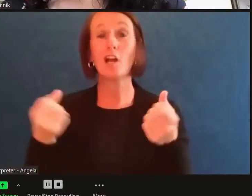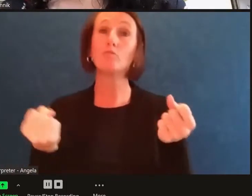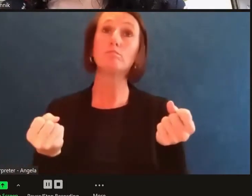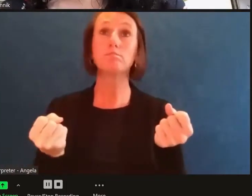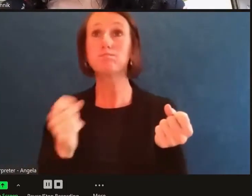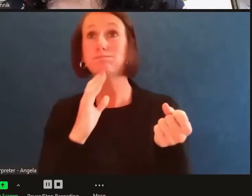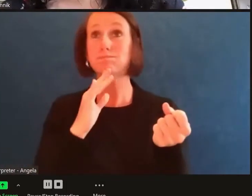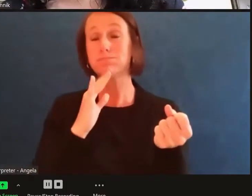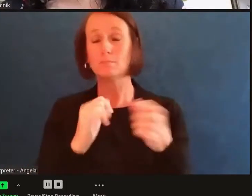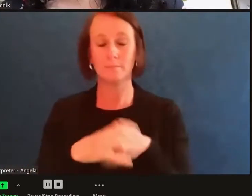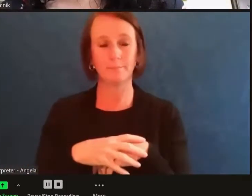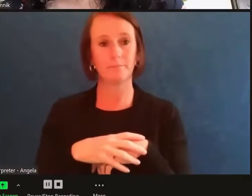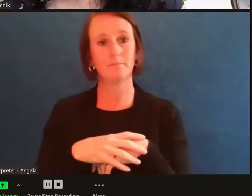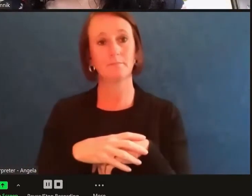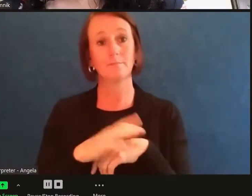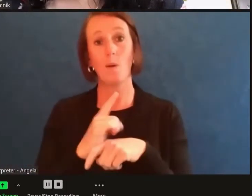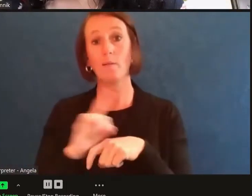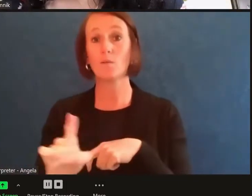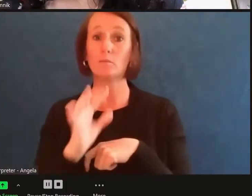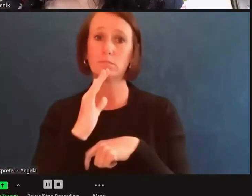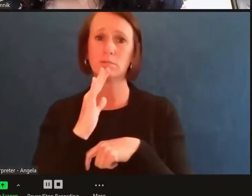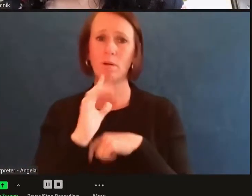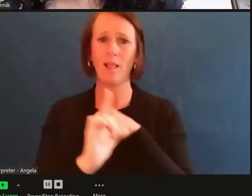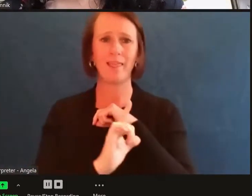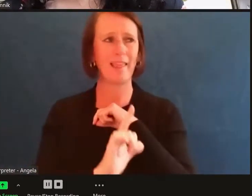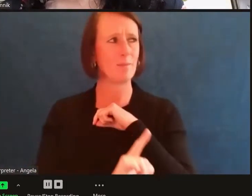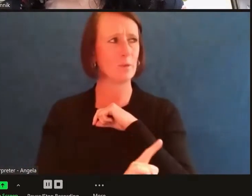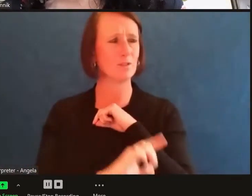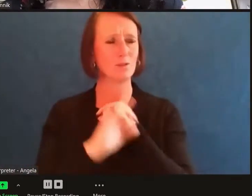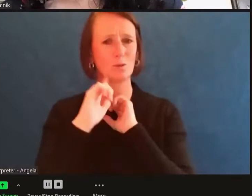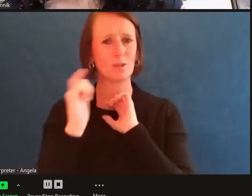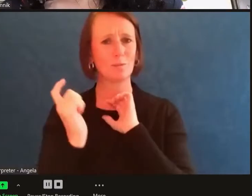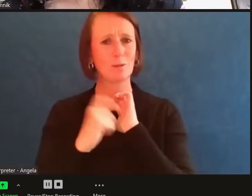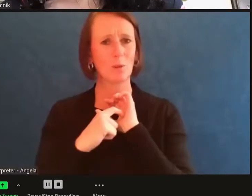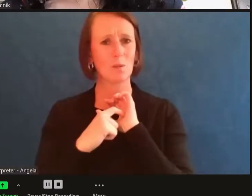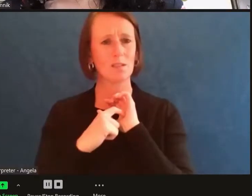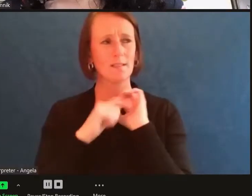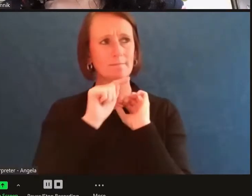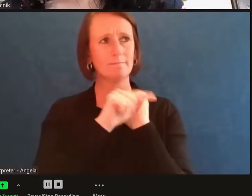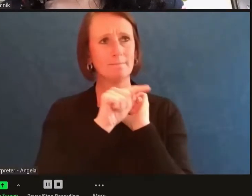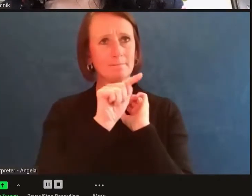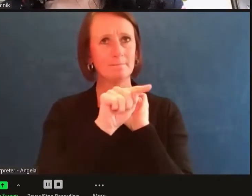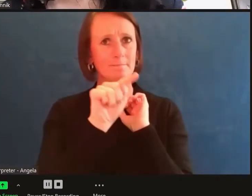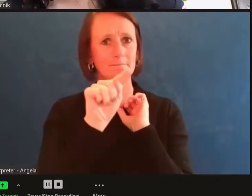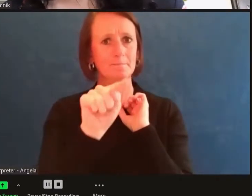out of Lethbridge. And what I was finding was some patterns. There was a sense of